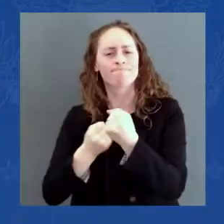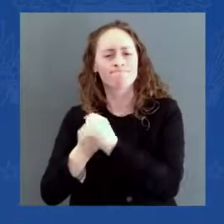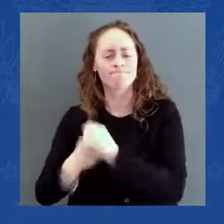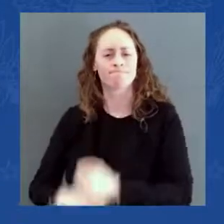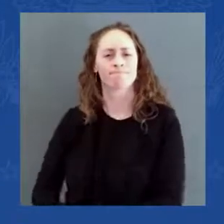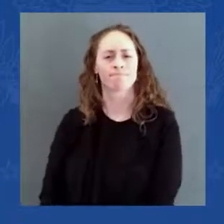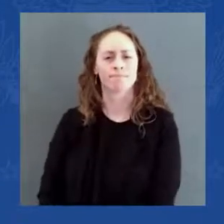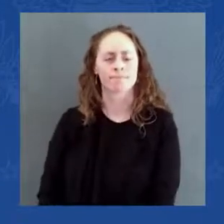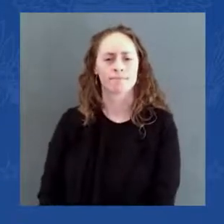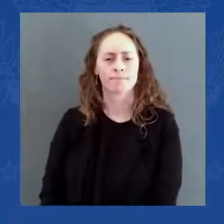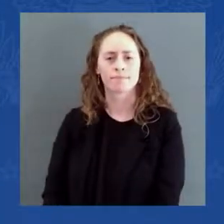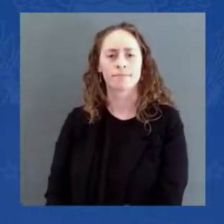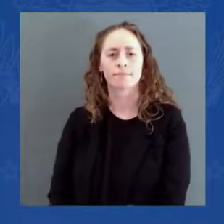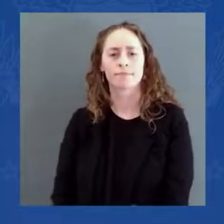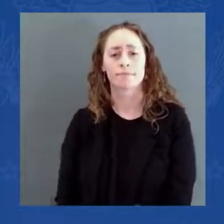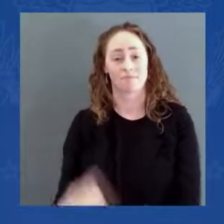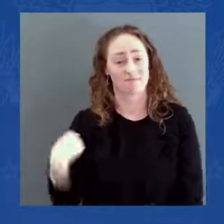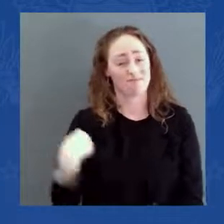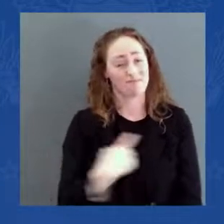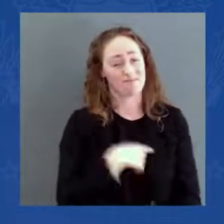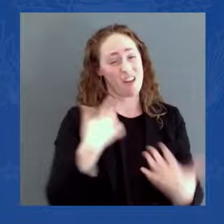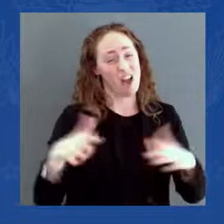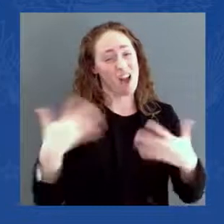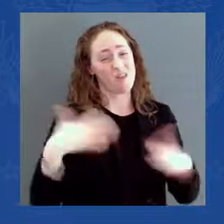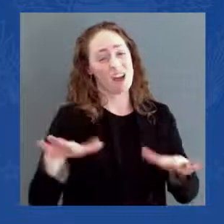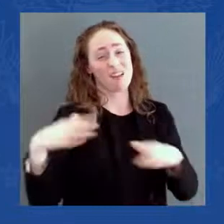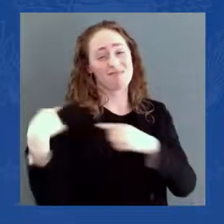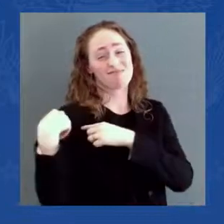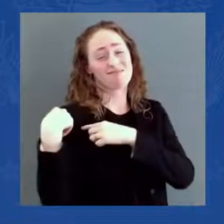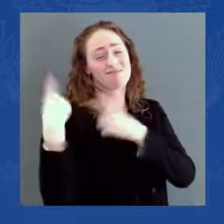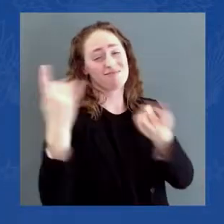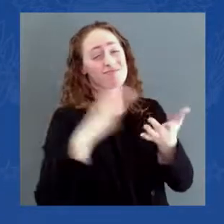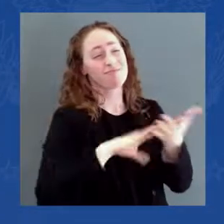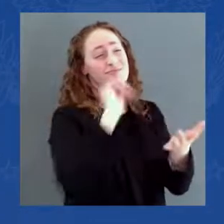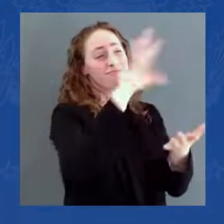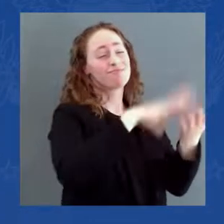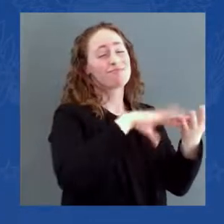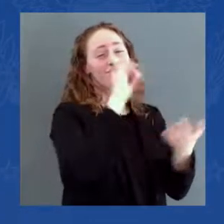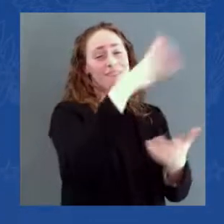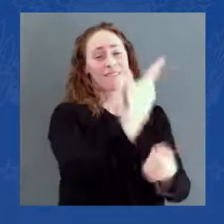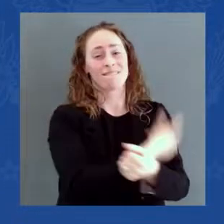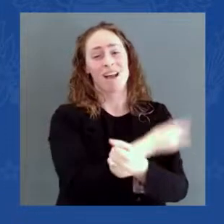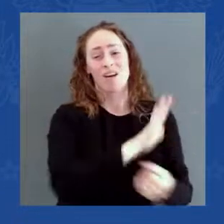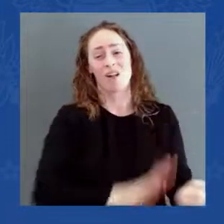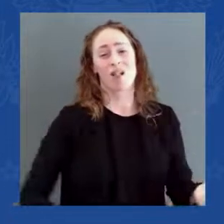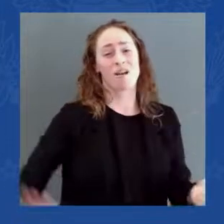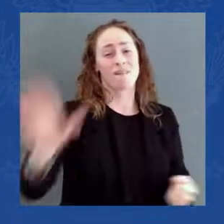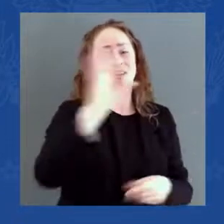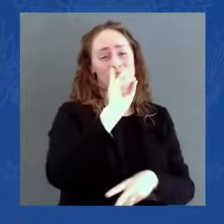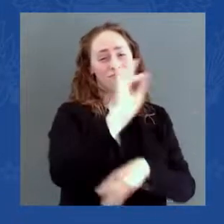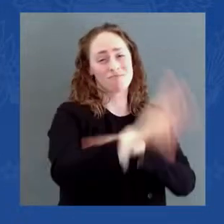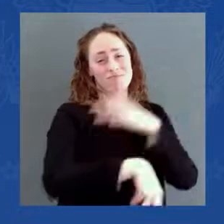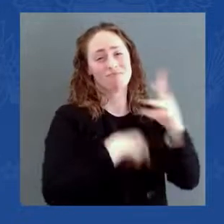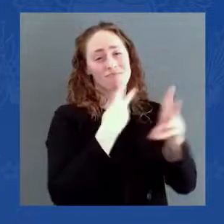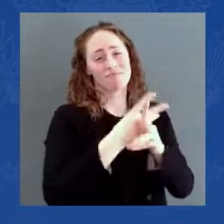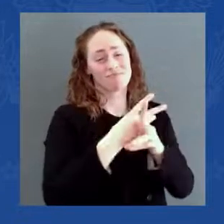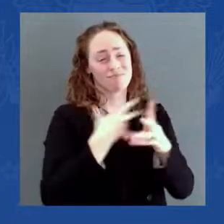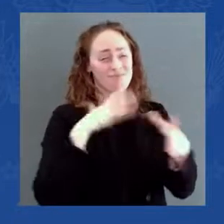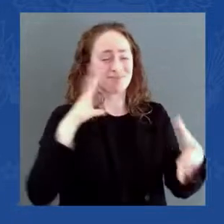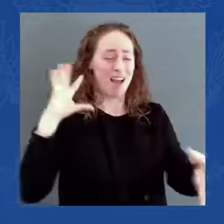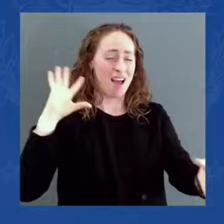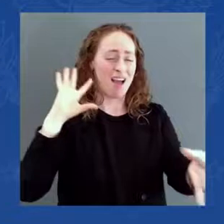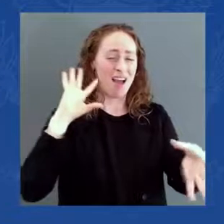world than all other countries in the world combined, every other country combined.